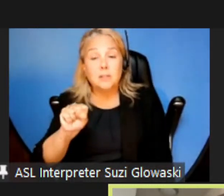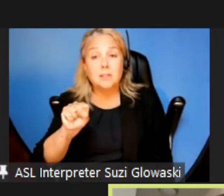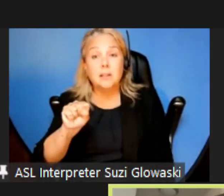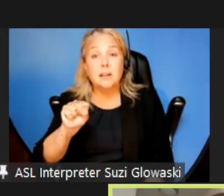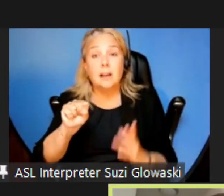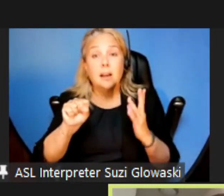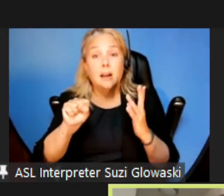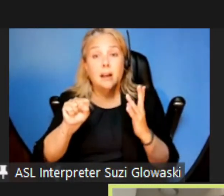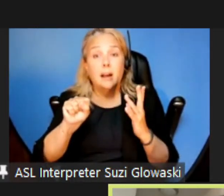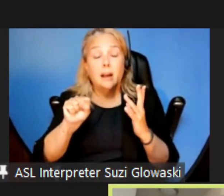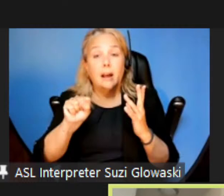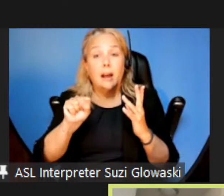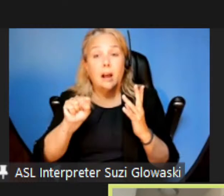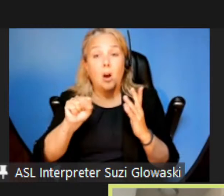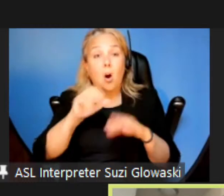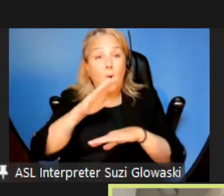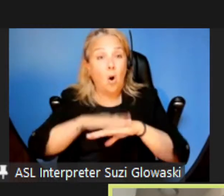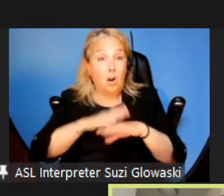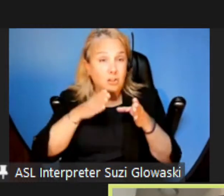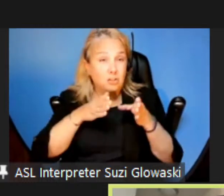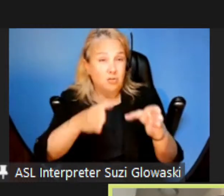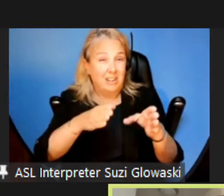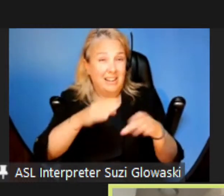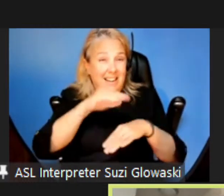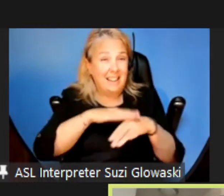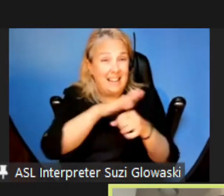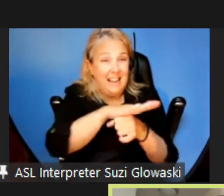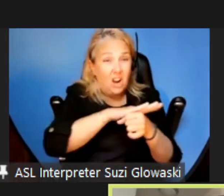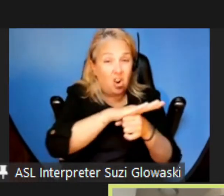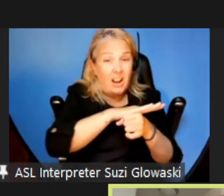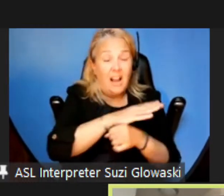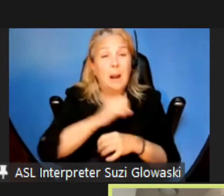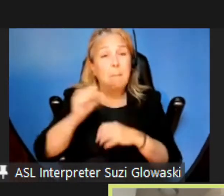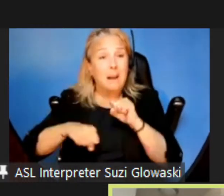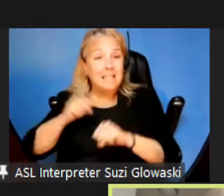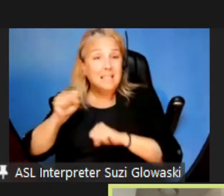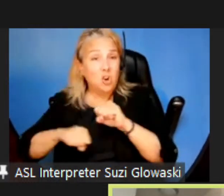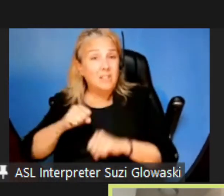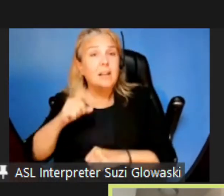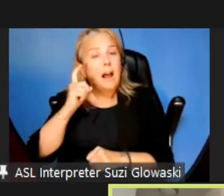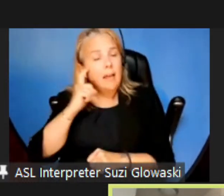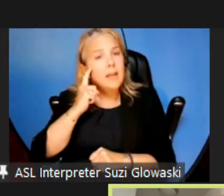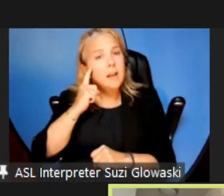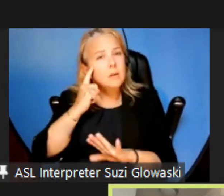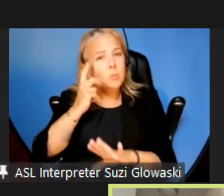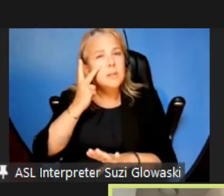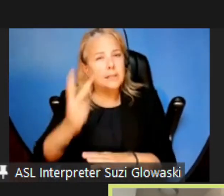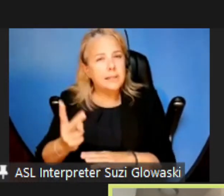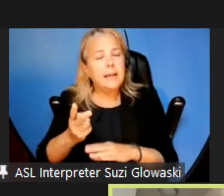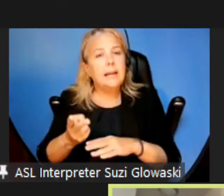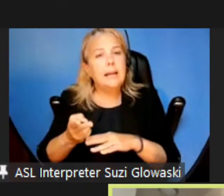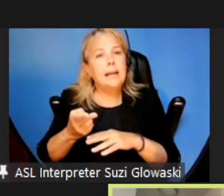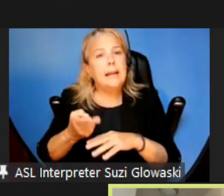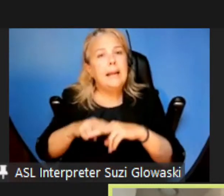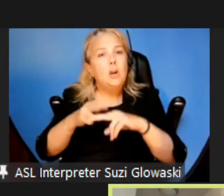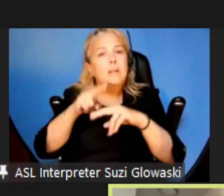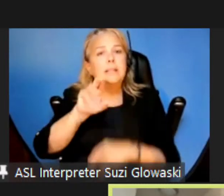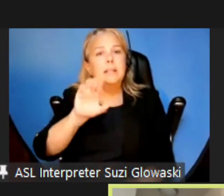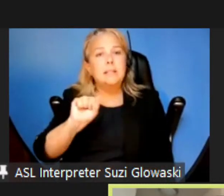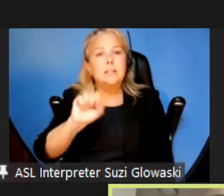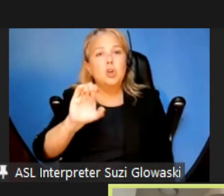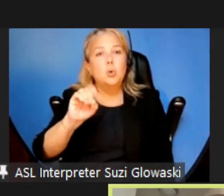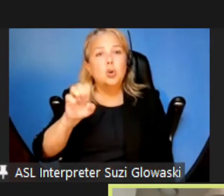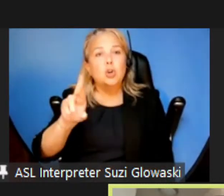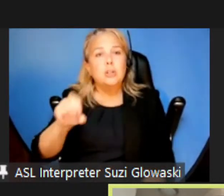on a street in the area, and along with bicycles, I think we're seeing an increase in scooters, and it would be helpful to think of